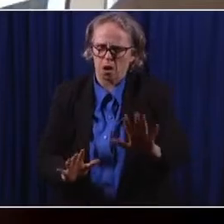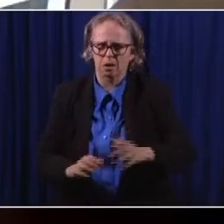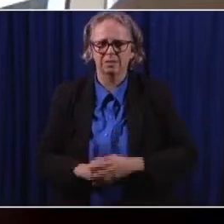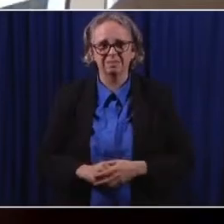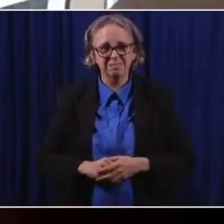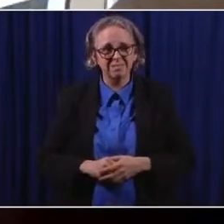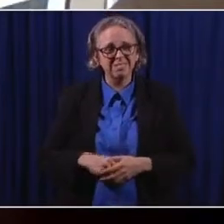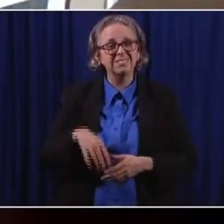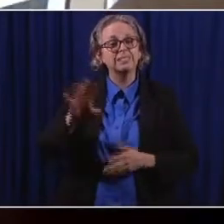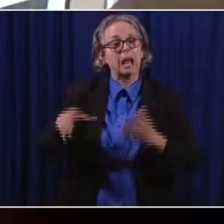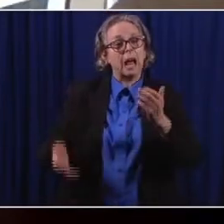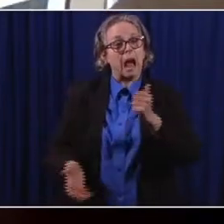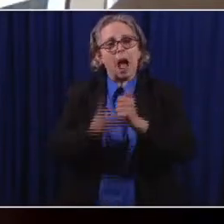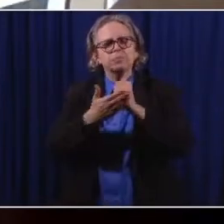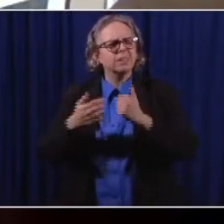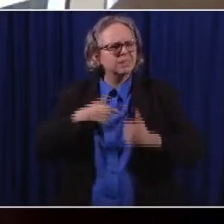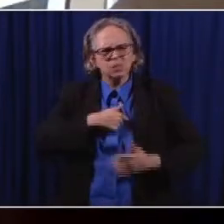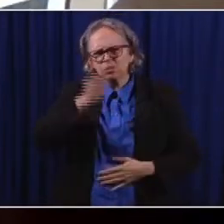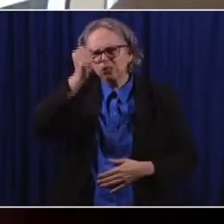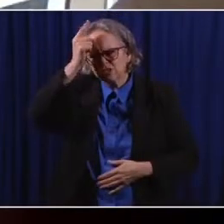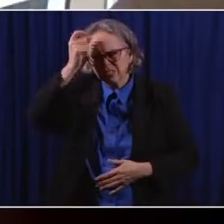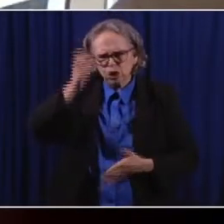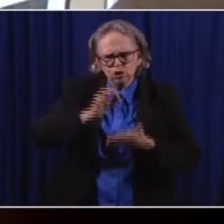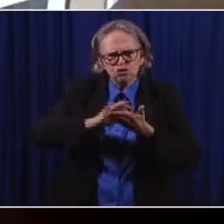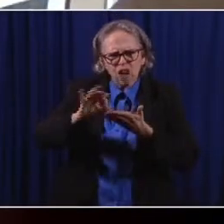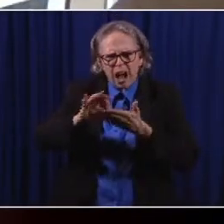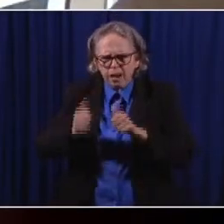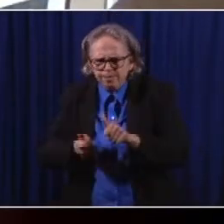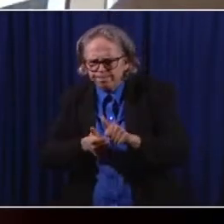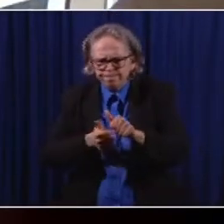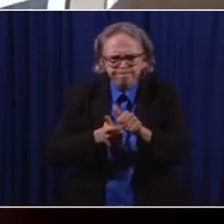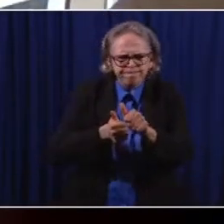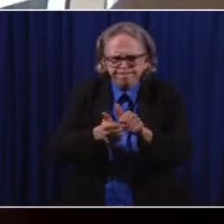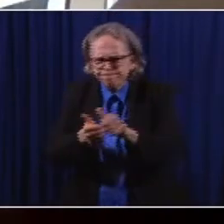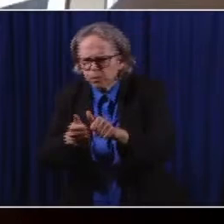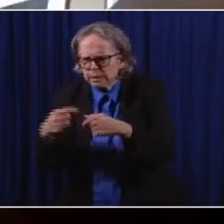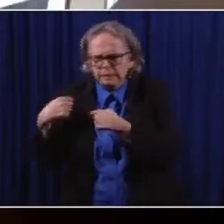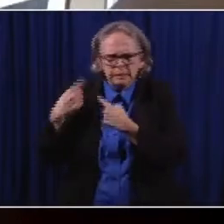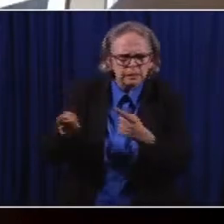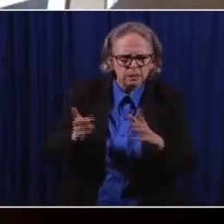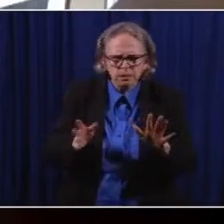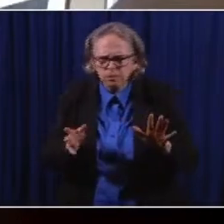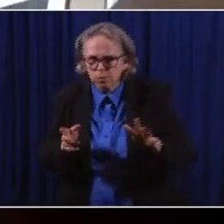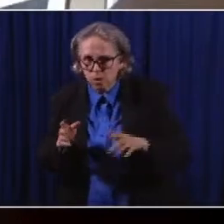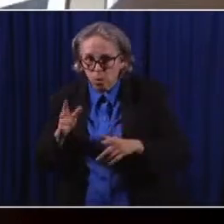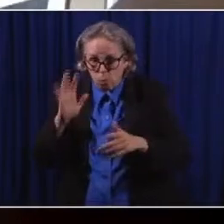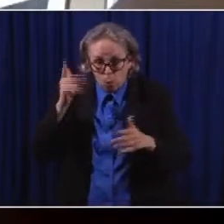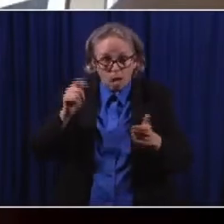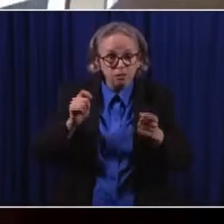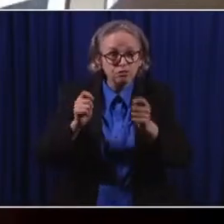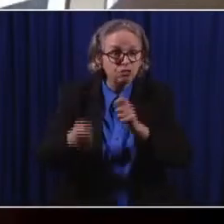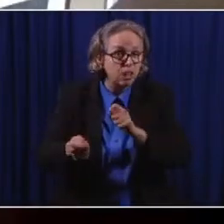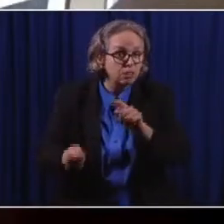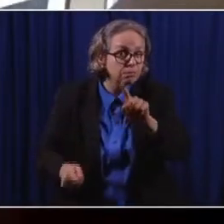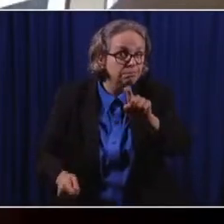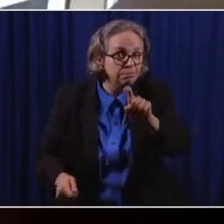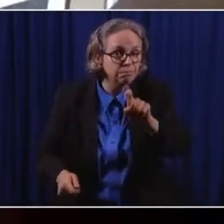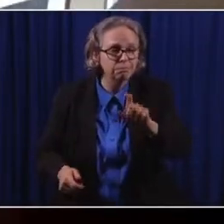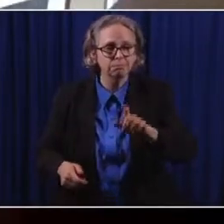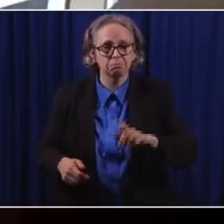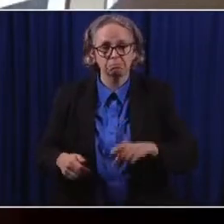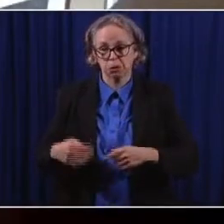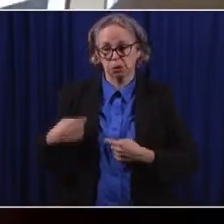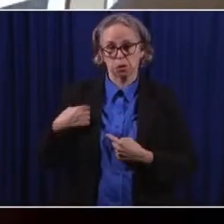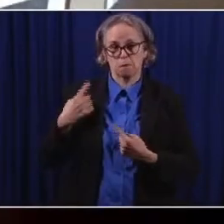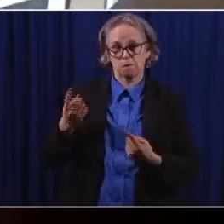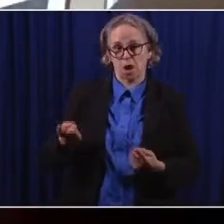trends over time. We want to know if this is going to change. Again, we've been fortunate over time that the trends have stayed very low for children, but